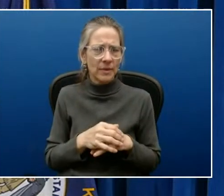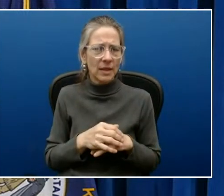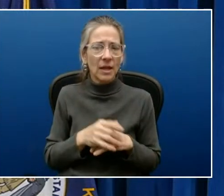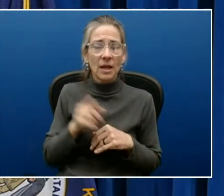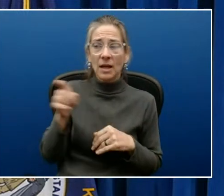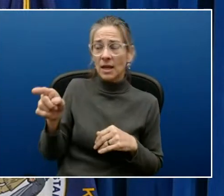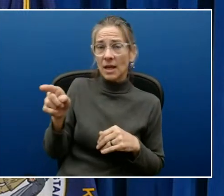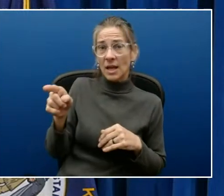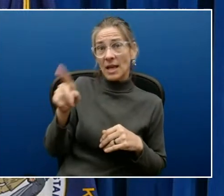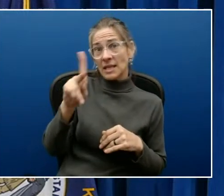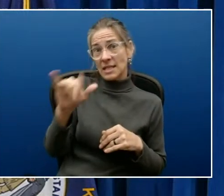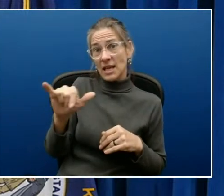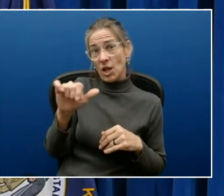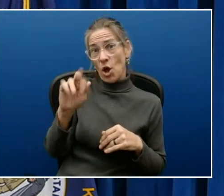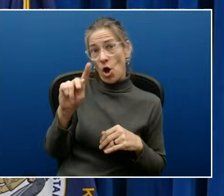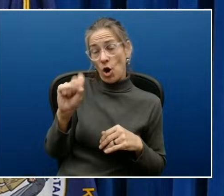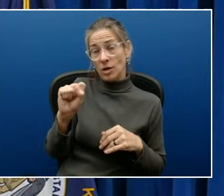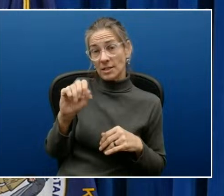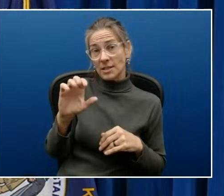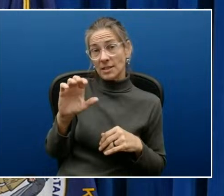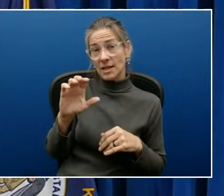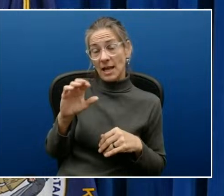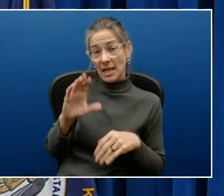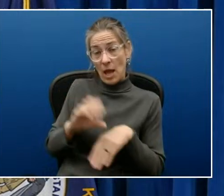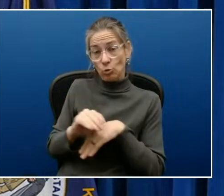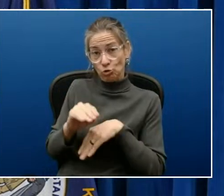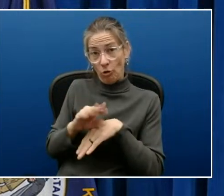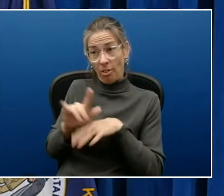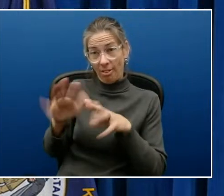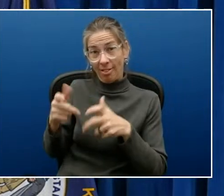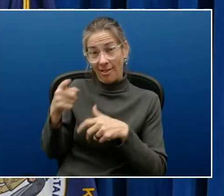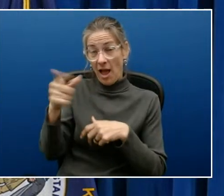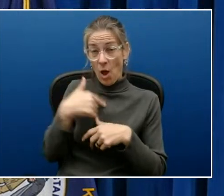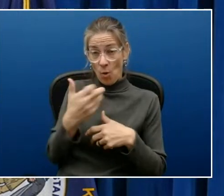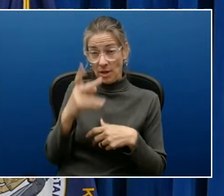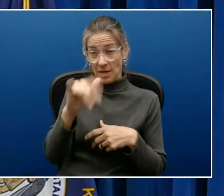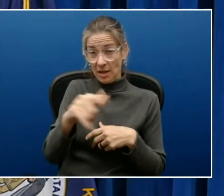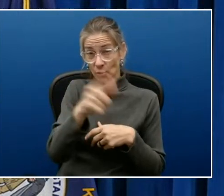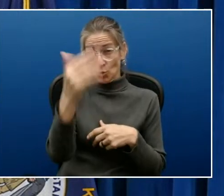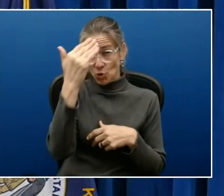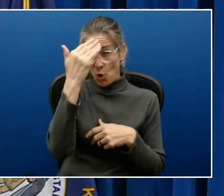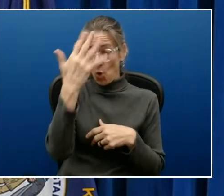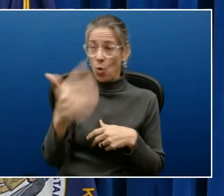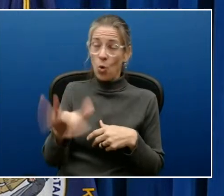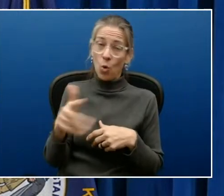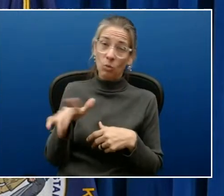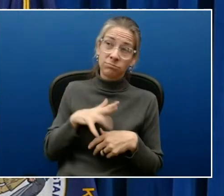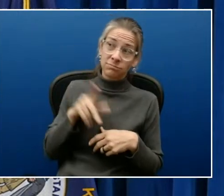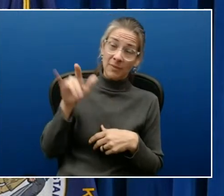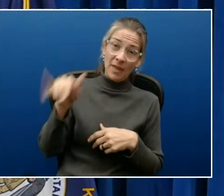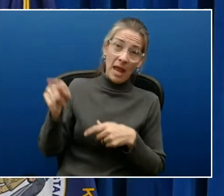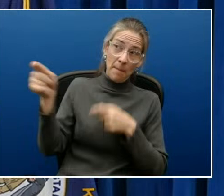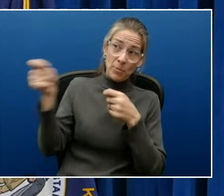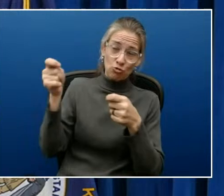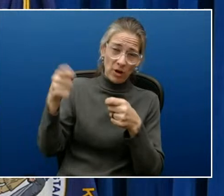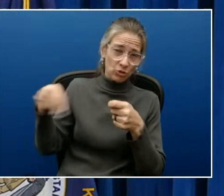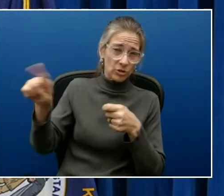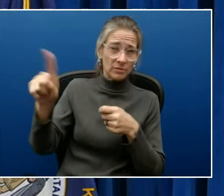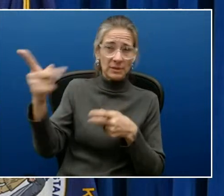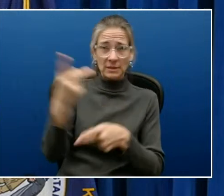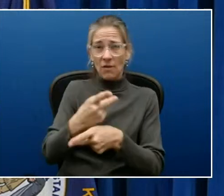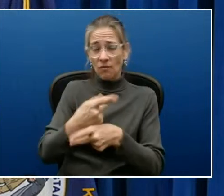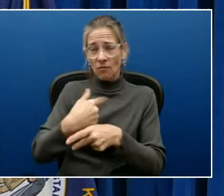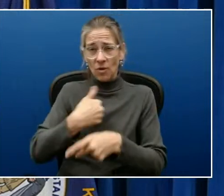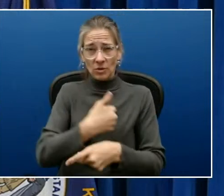Kentucky Arts Council. I want Kentuckians to know what good hands we are in with this administration, and I want all of them to know